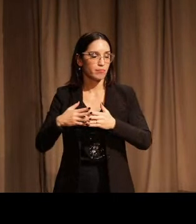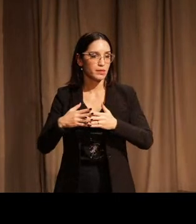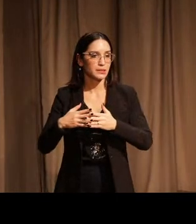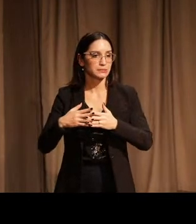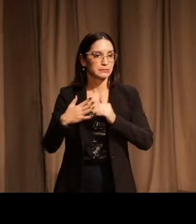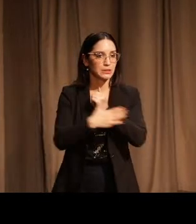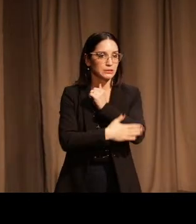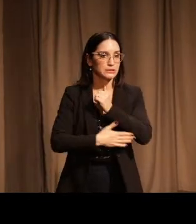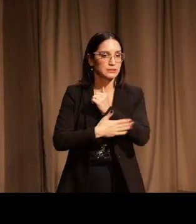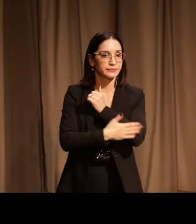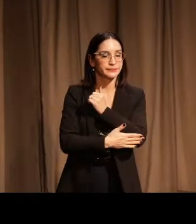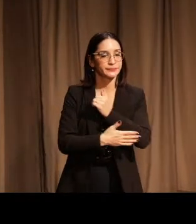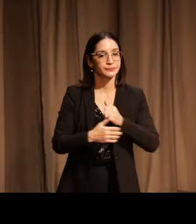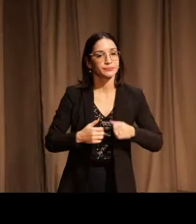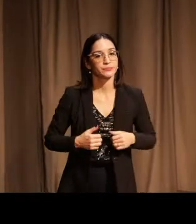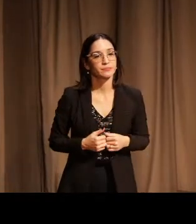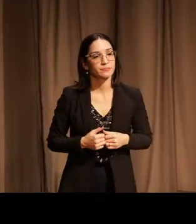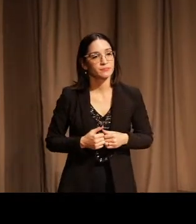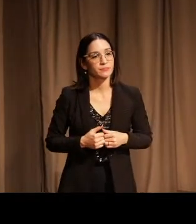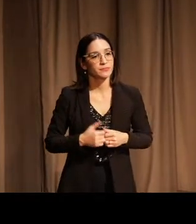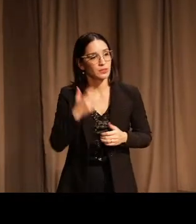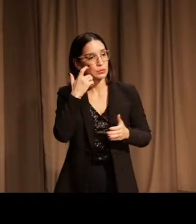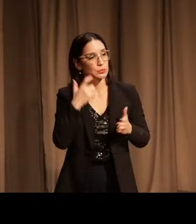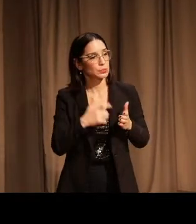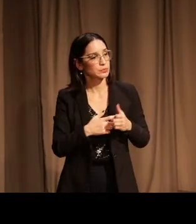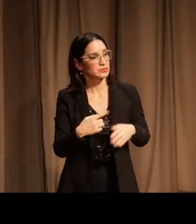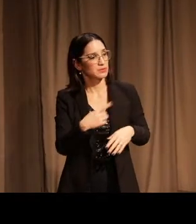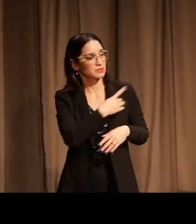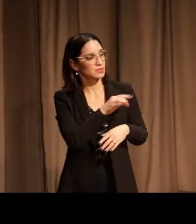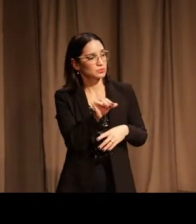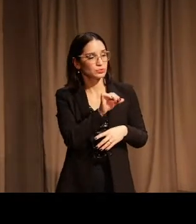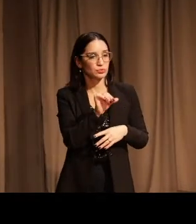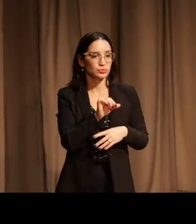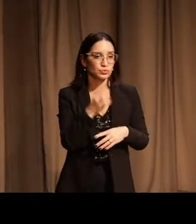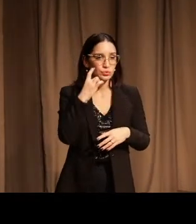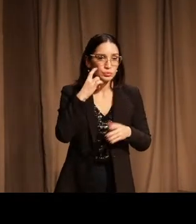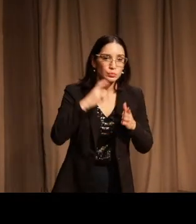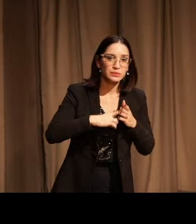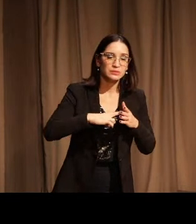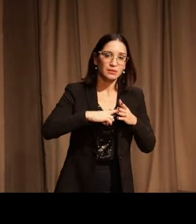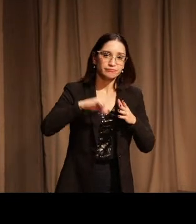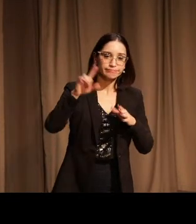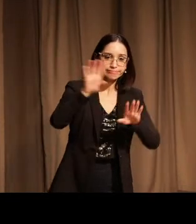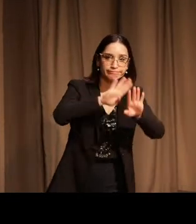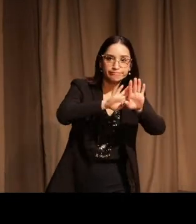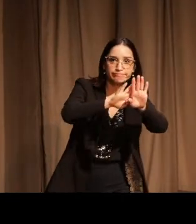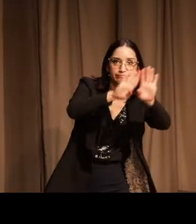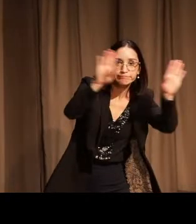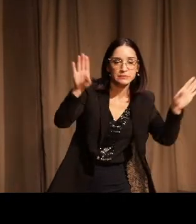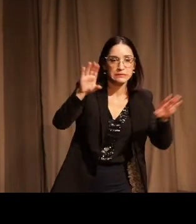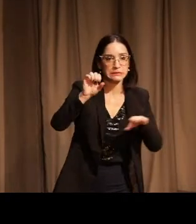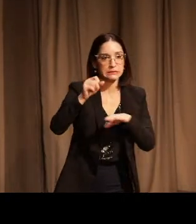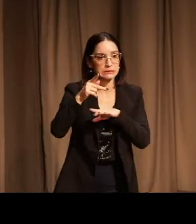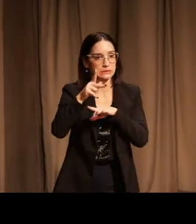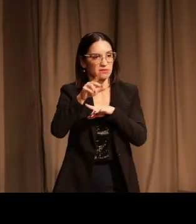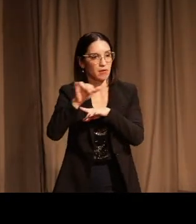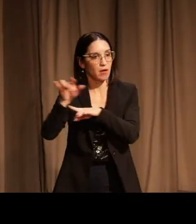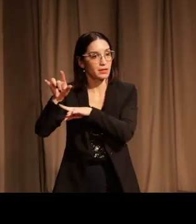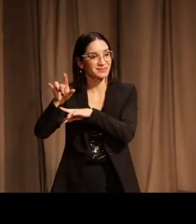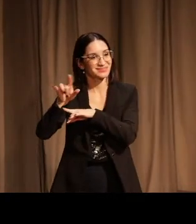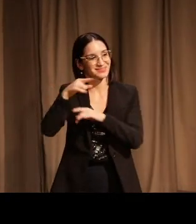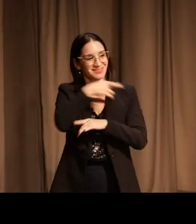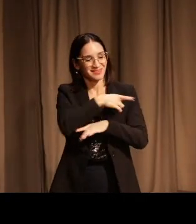Well, Tupac here occupies a place in the firmament, connected the sky with what I understand as an animal of the